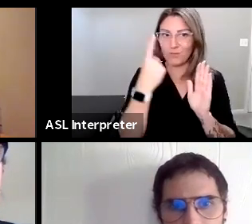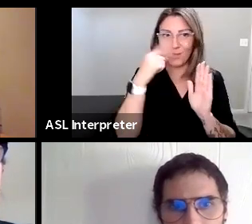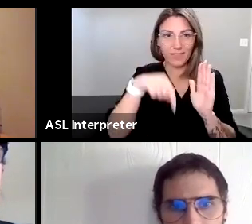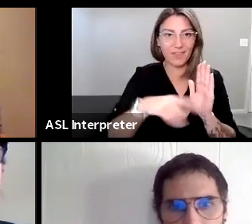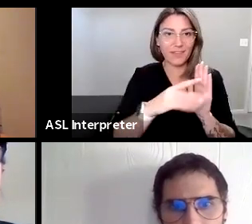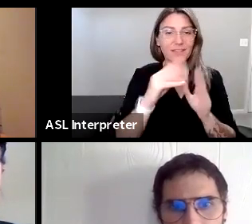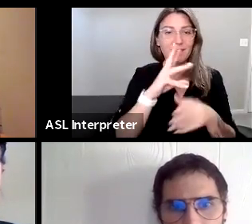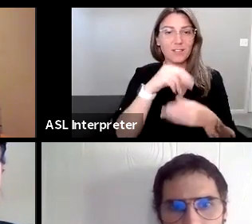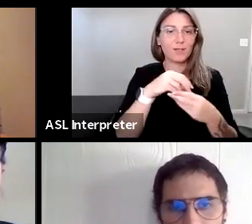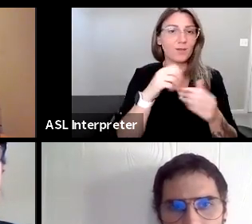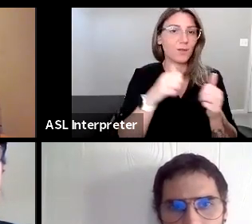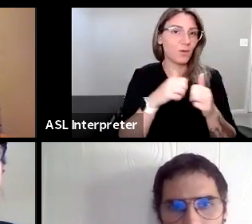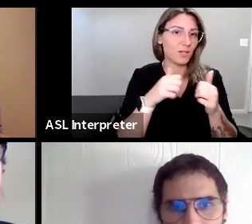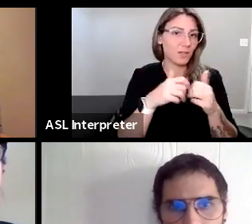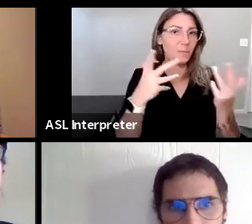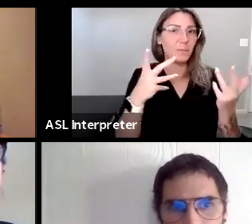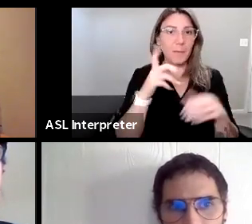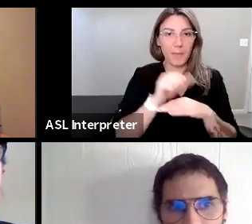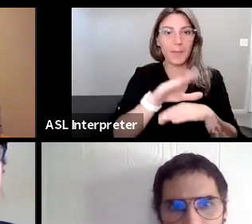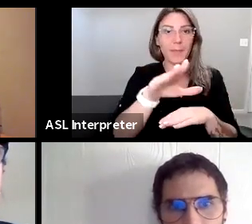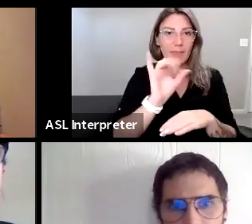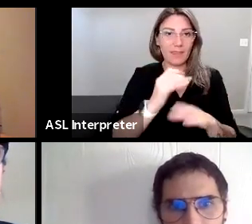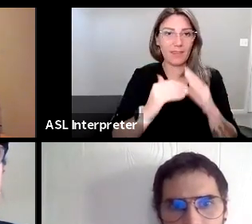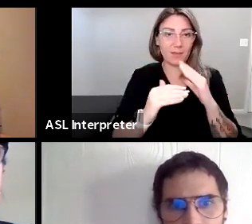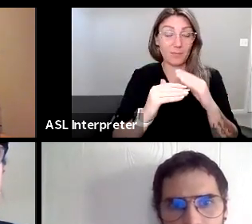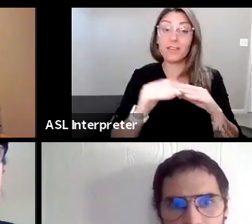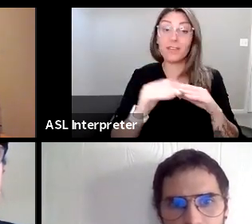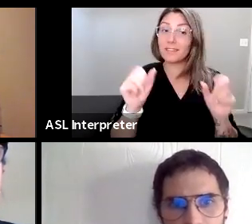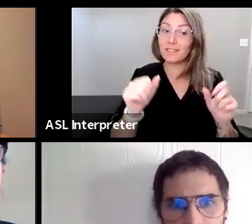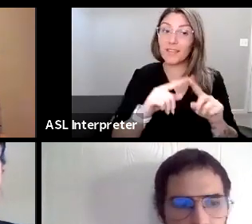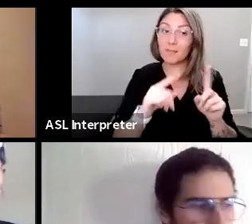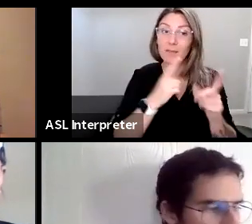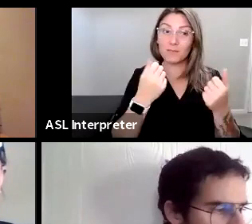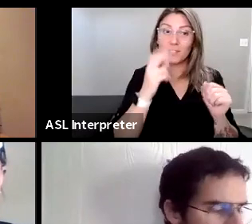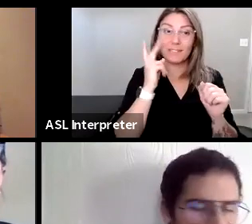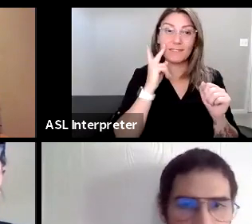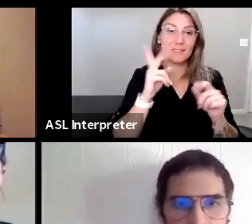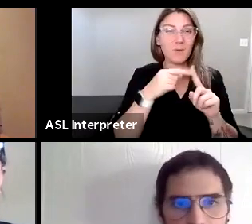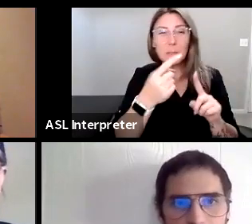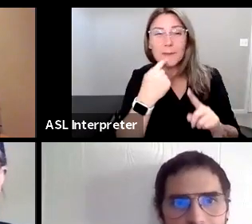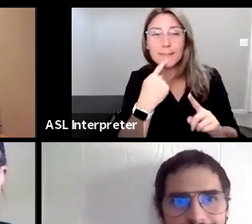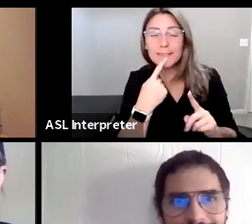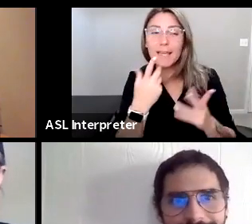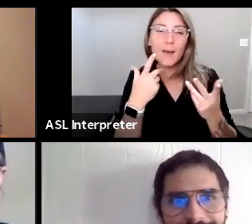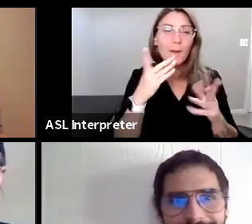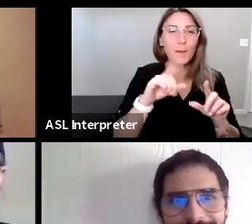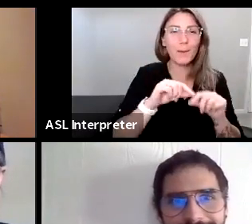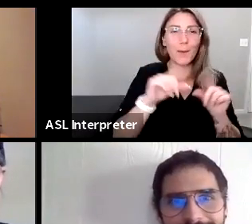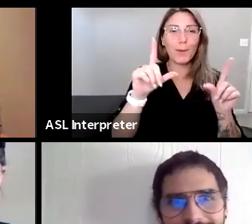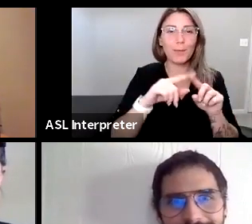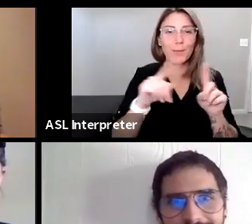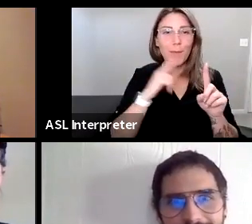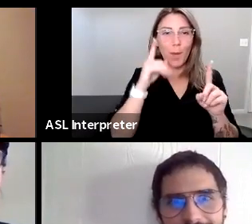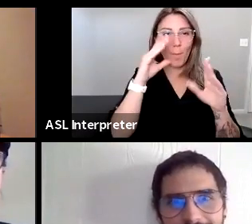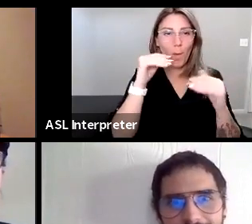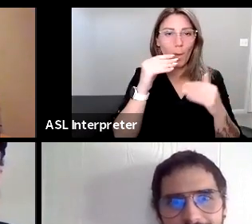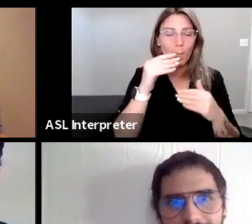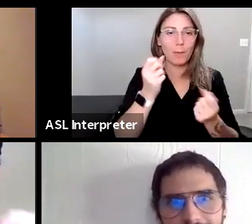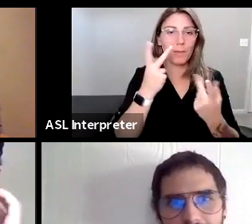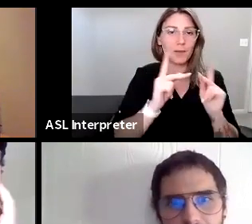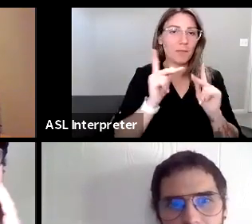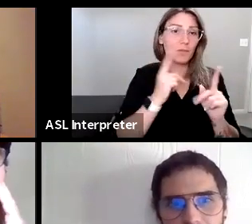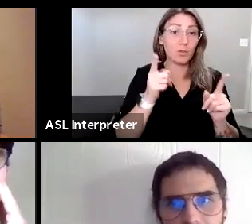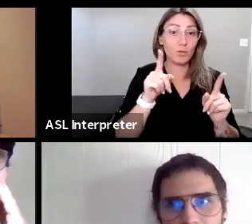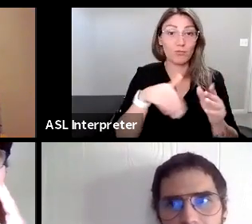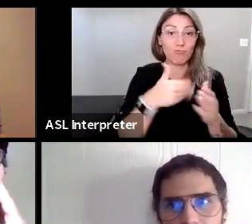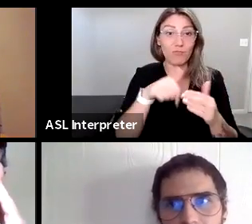we could include that and be able to send that email to you. But yeah, I was trying to see when you said that, I'm like, oh, I don't have it open. But I'm hoping that many of you, since you came to this